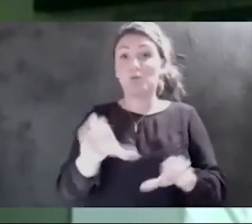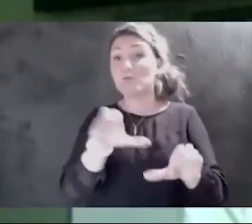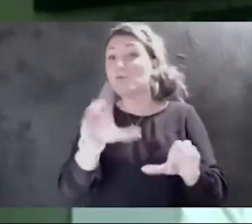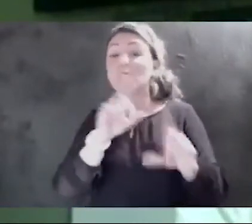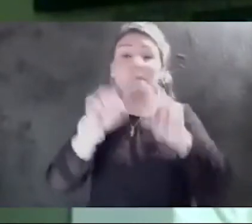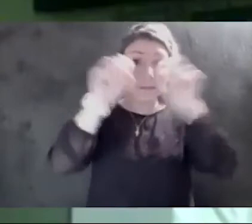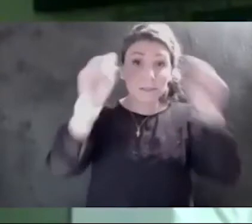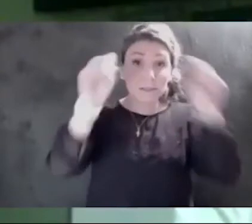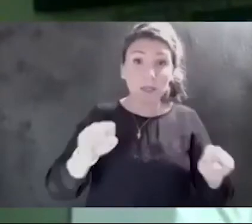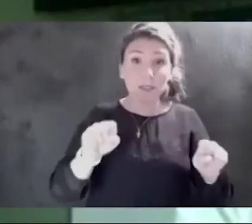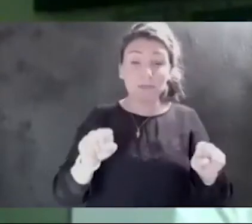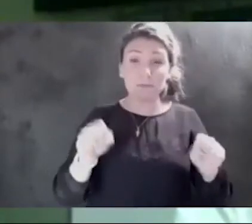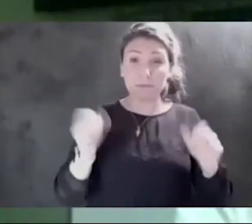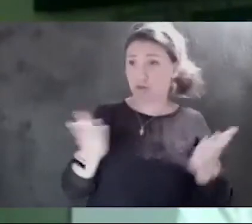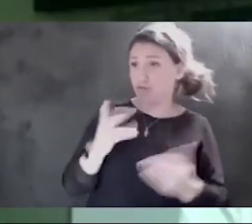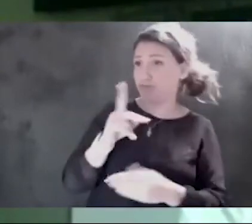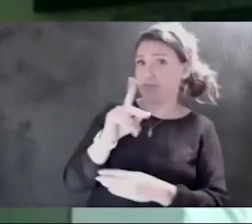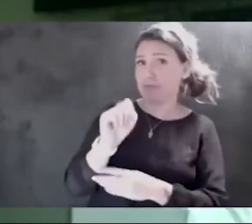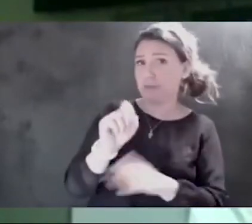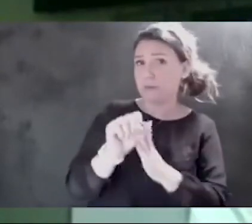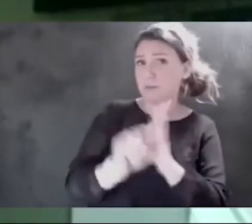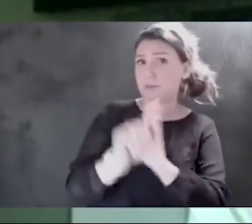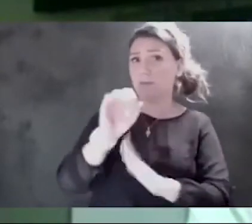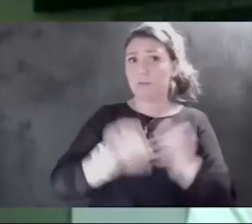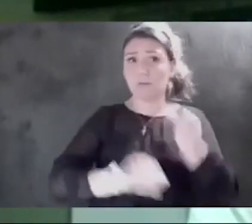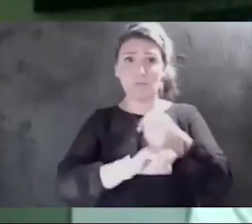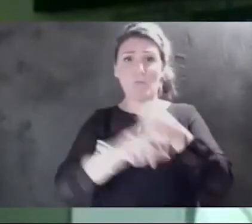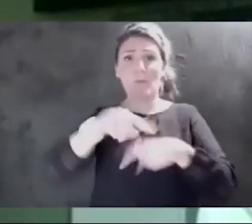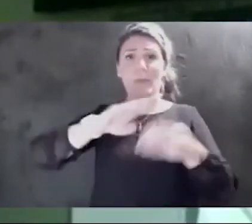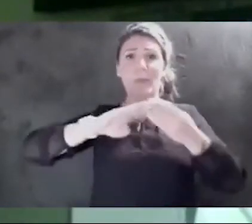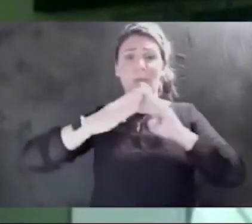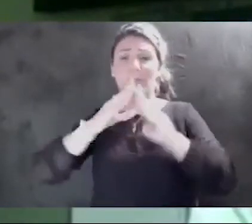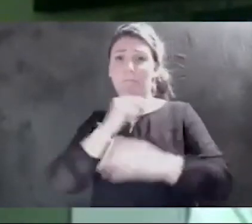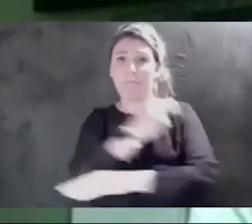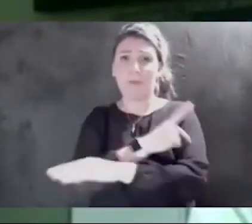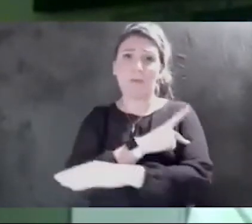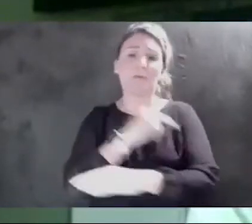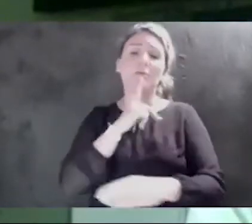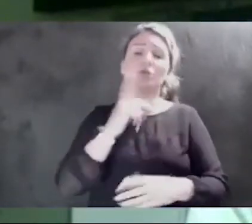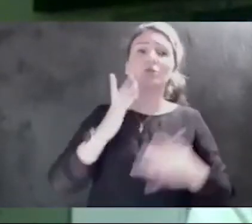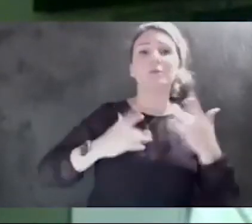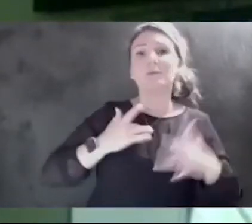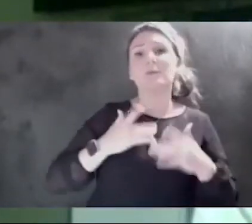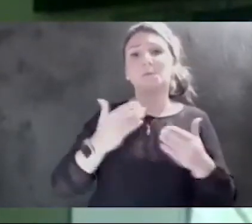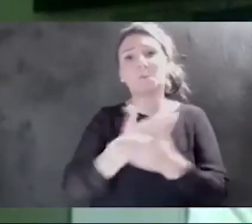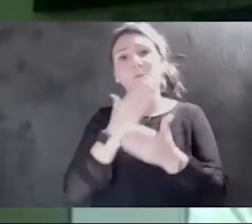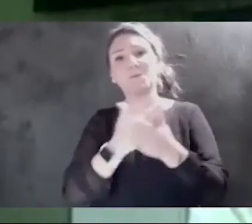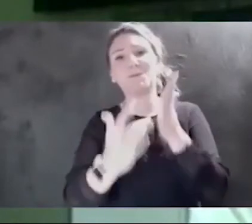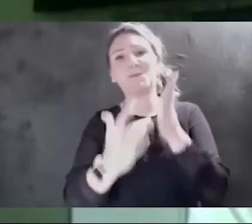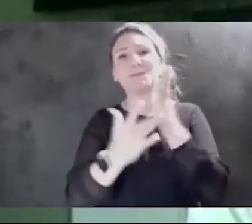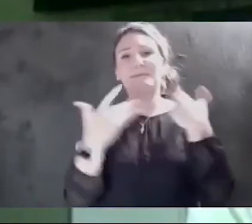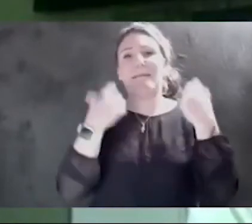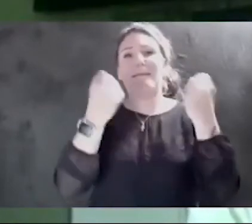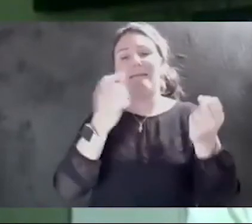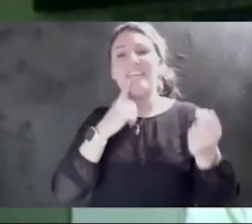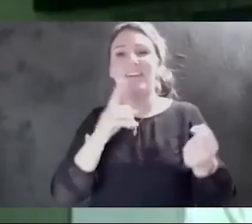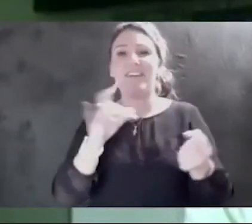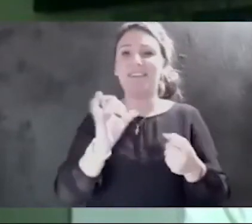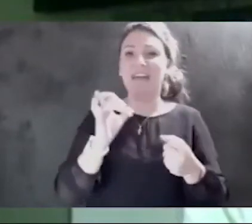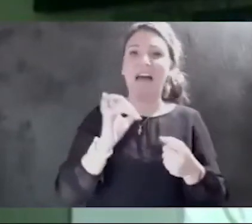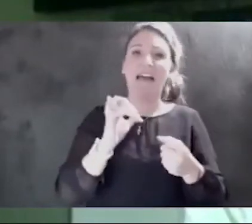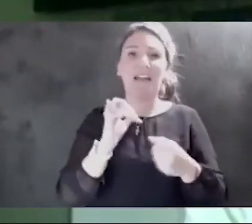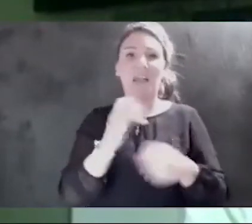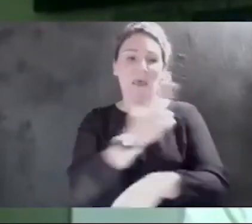state to support those communities and those patients? So there's some exciting new telehealth programs like Hospital at Home that